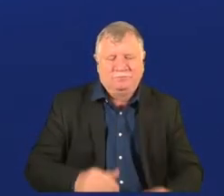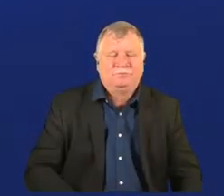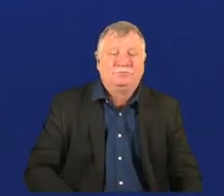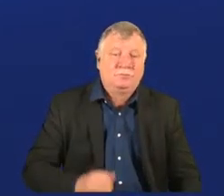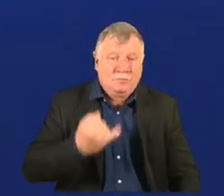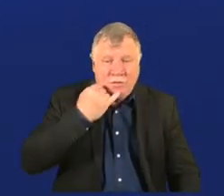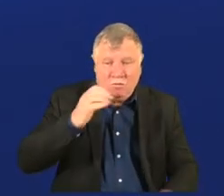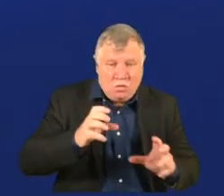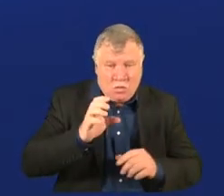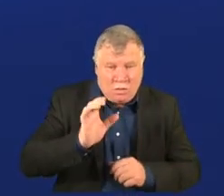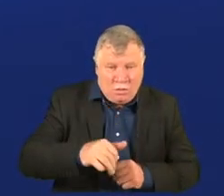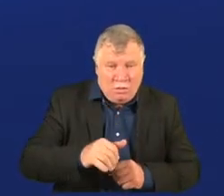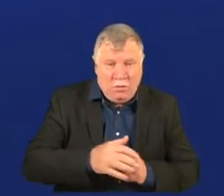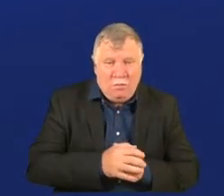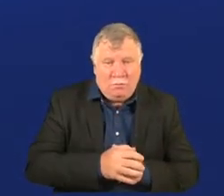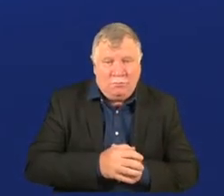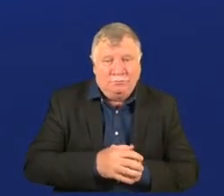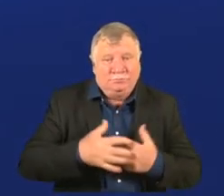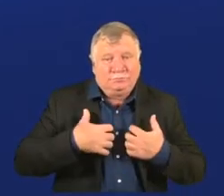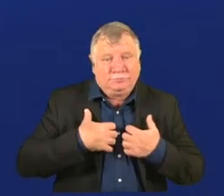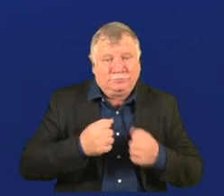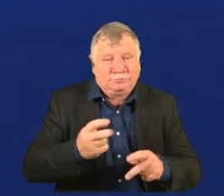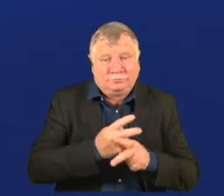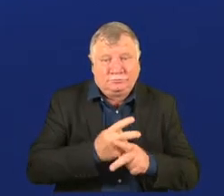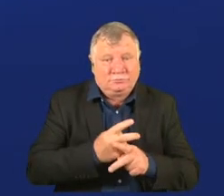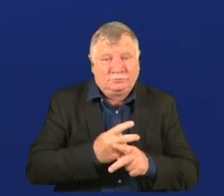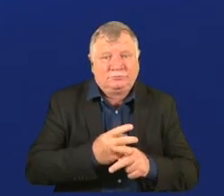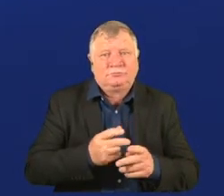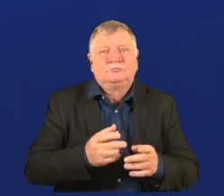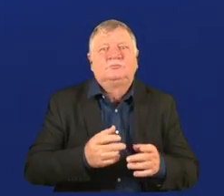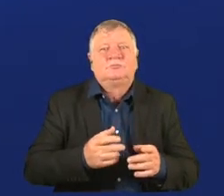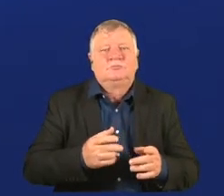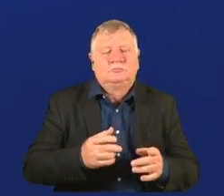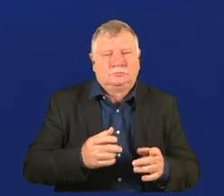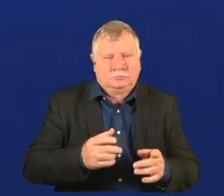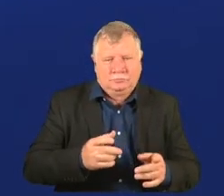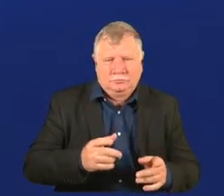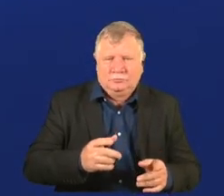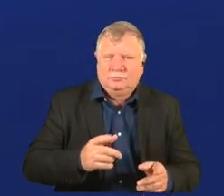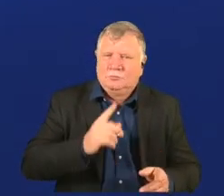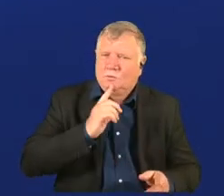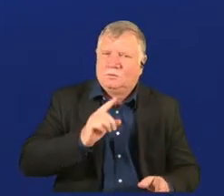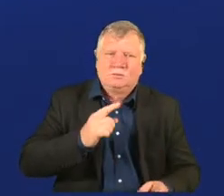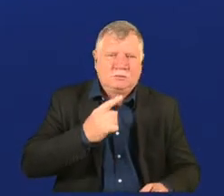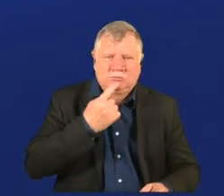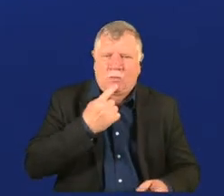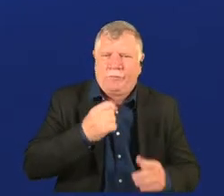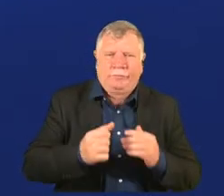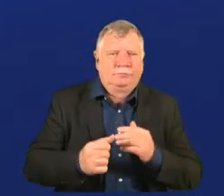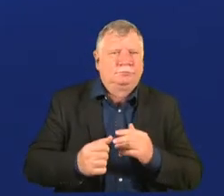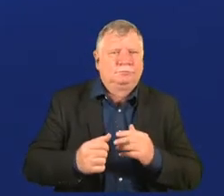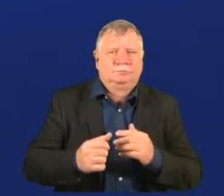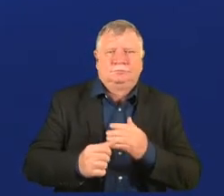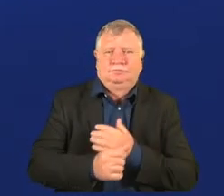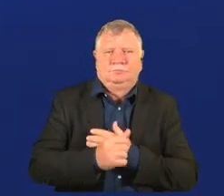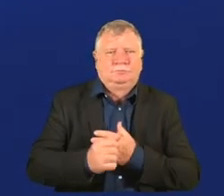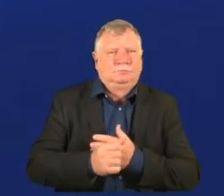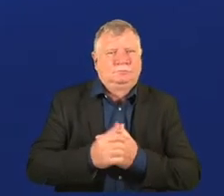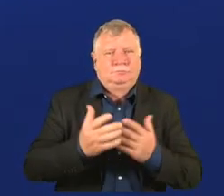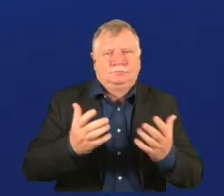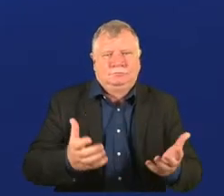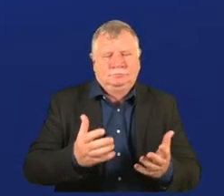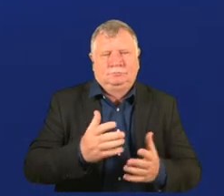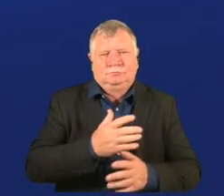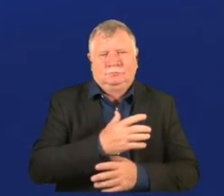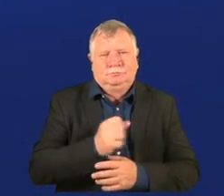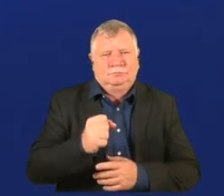this, the healthcare shortage gets particularly severe. So normal